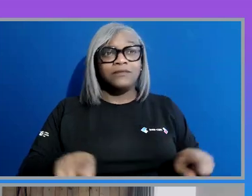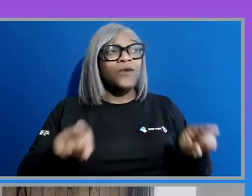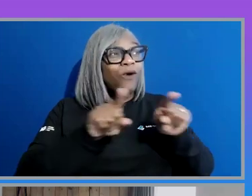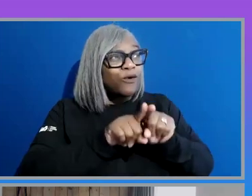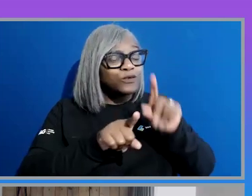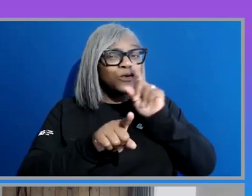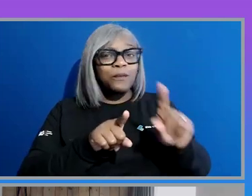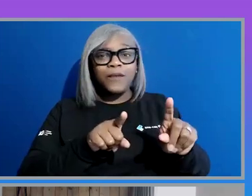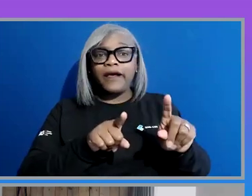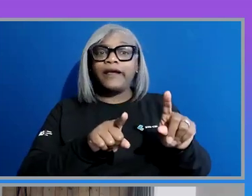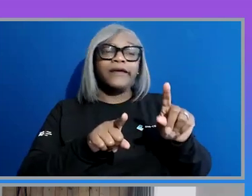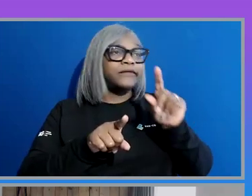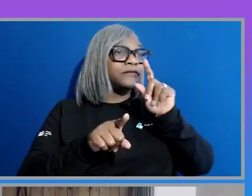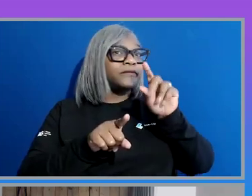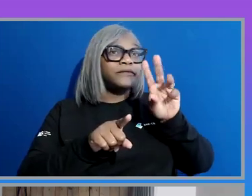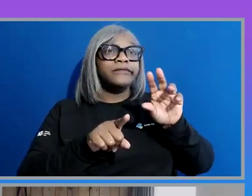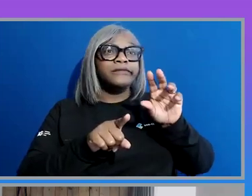on Noticed. That's